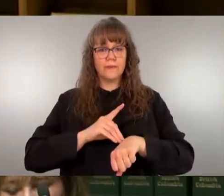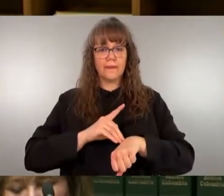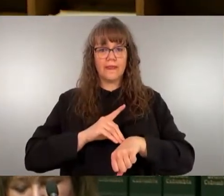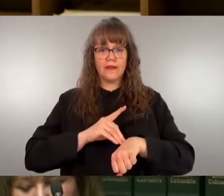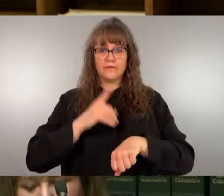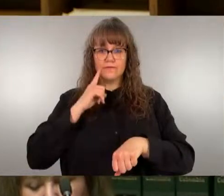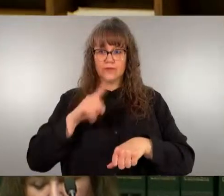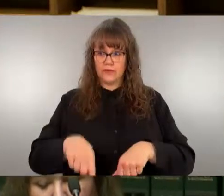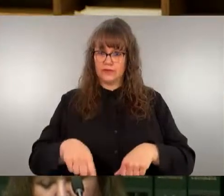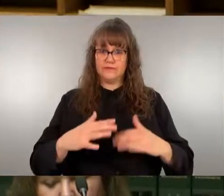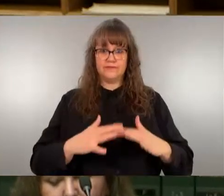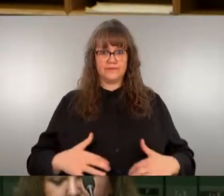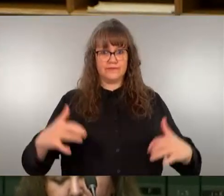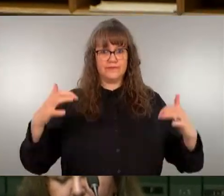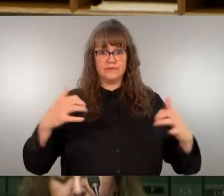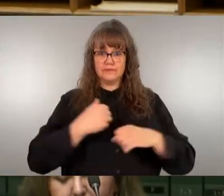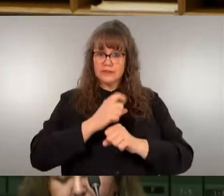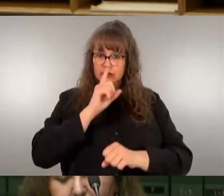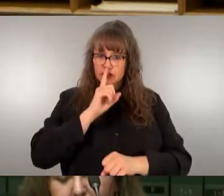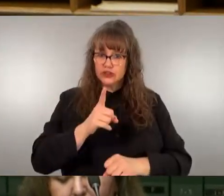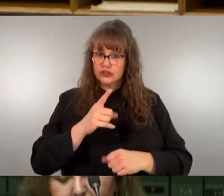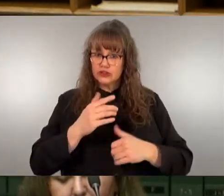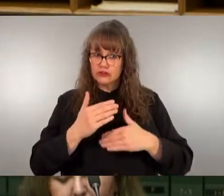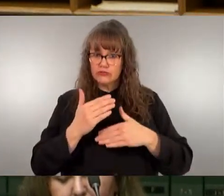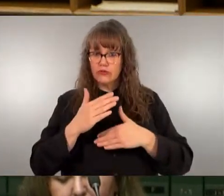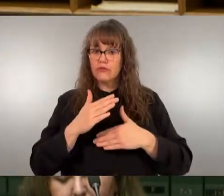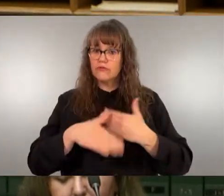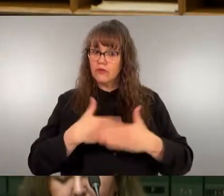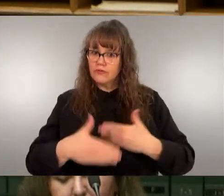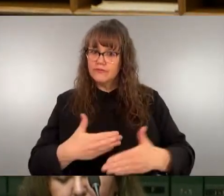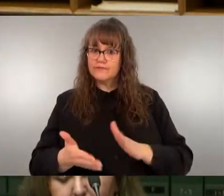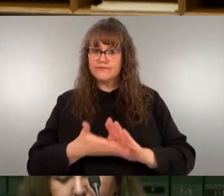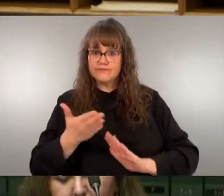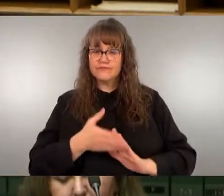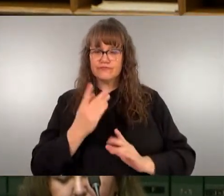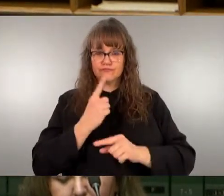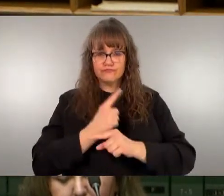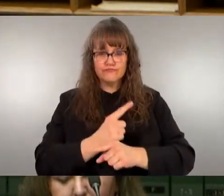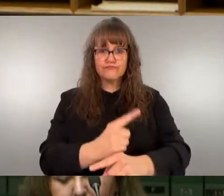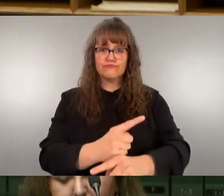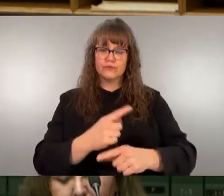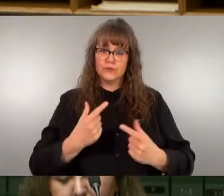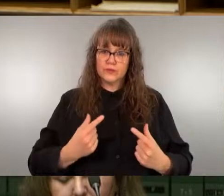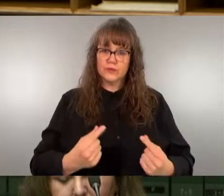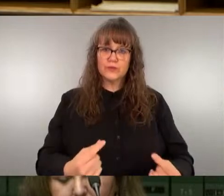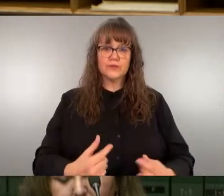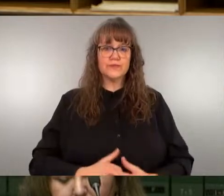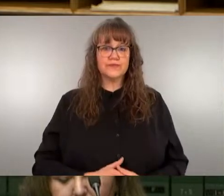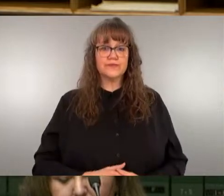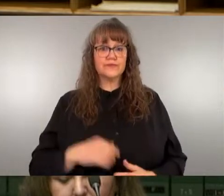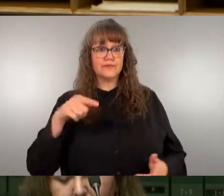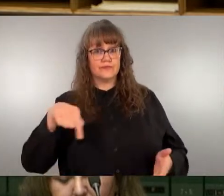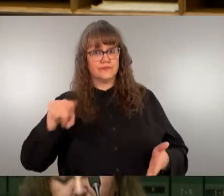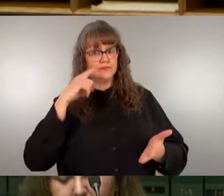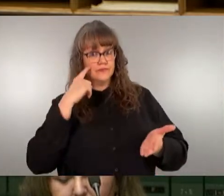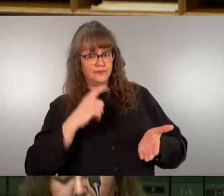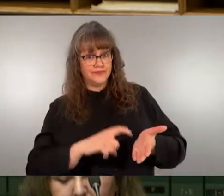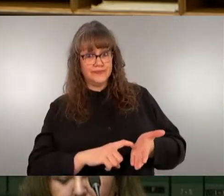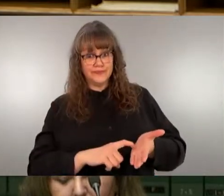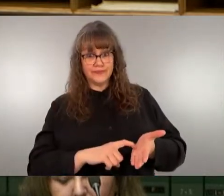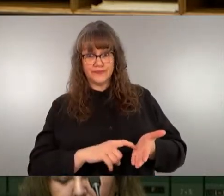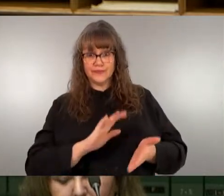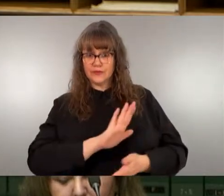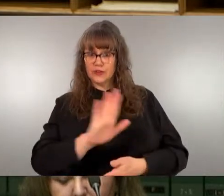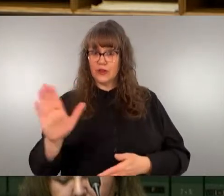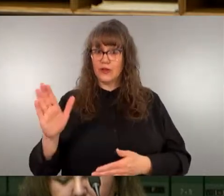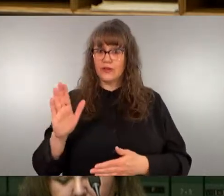prudence. She grants and upon all occasions will recognize and allow their constitutional privileges. I am commanded also to